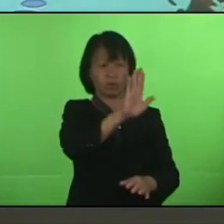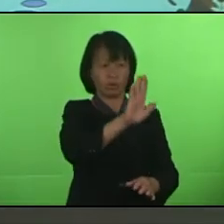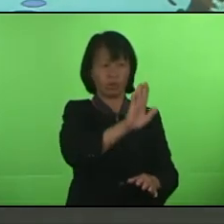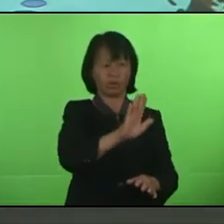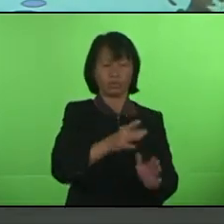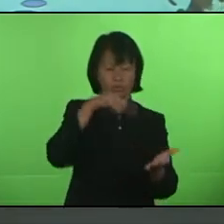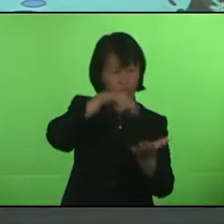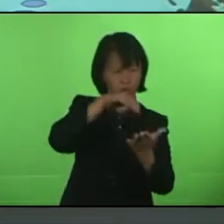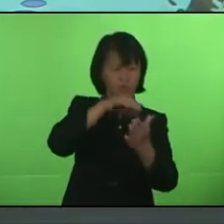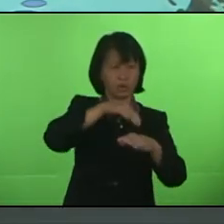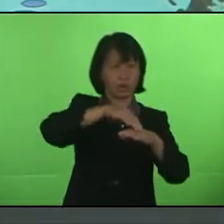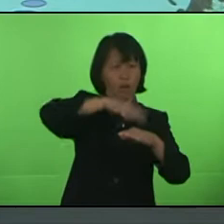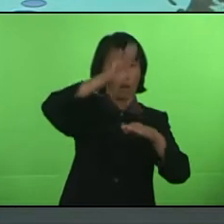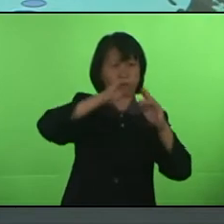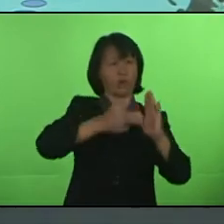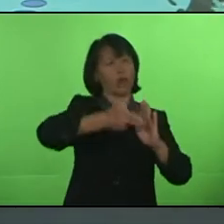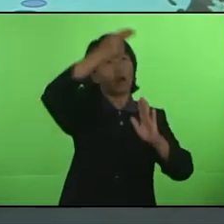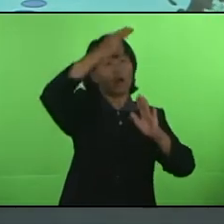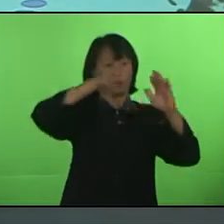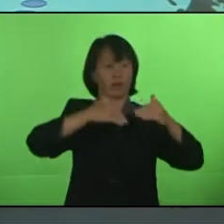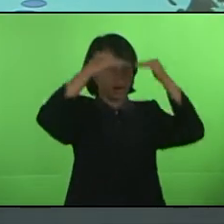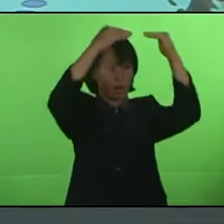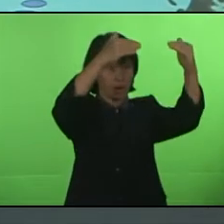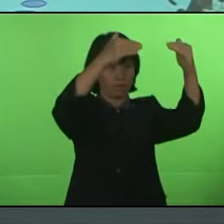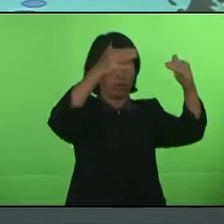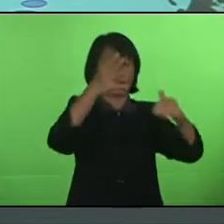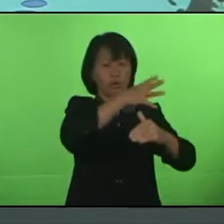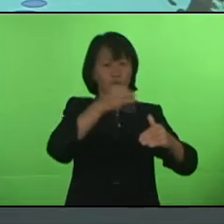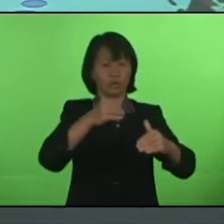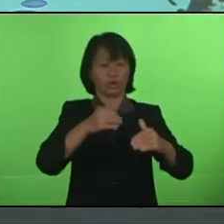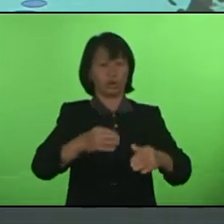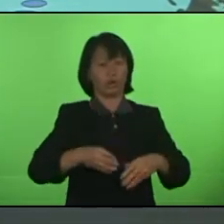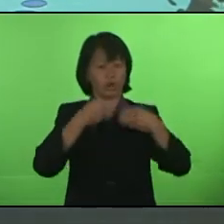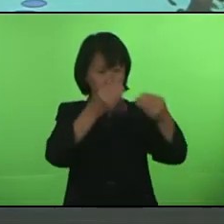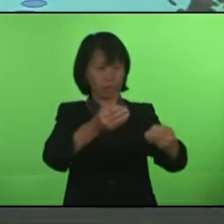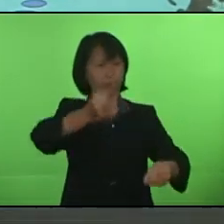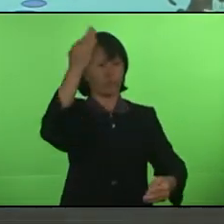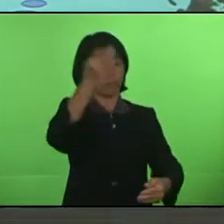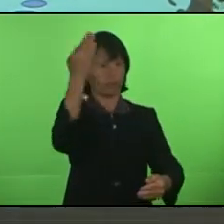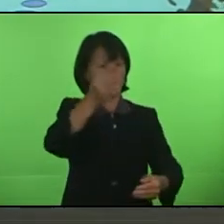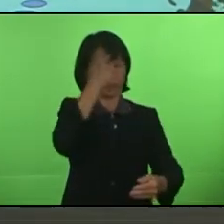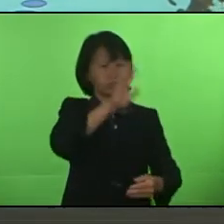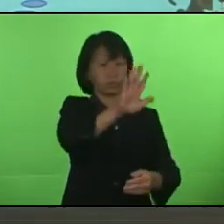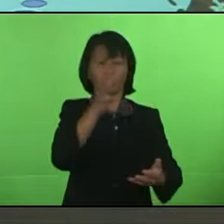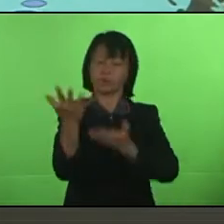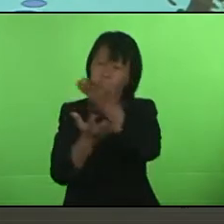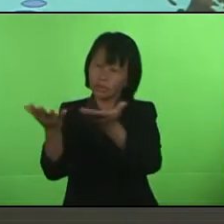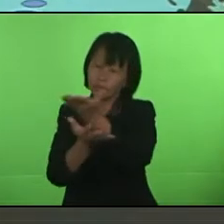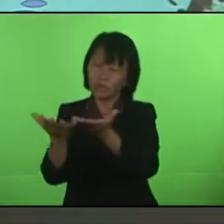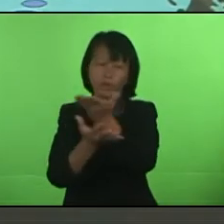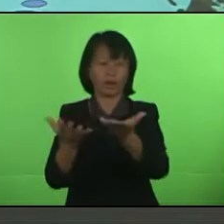performance to a much higher level, whereby they not only provide with a forum for you to interact